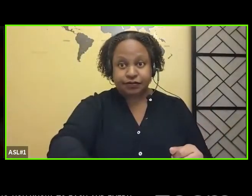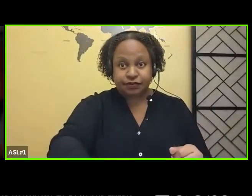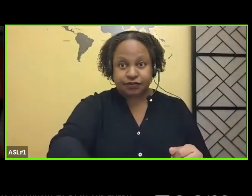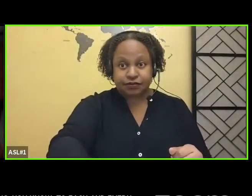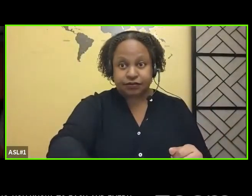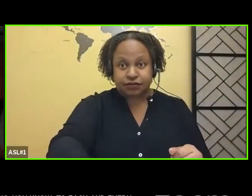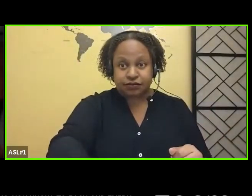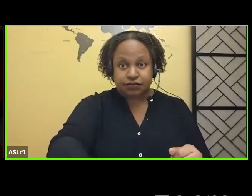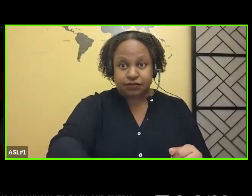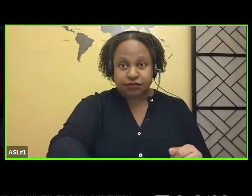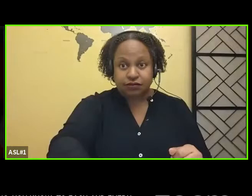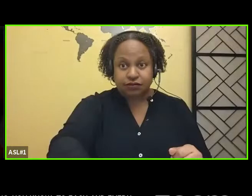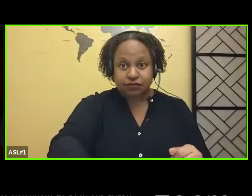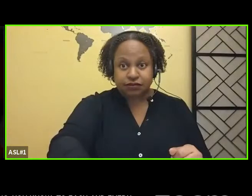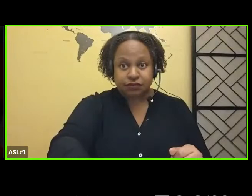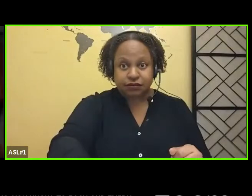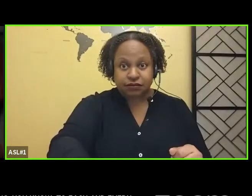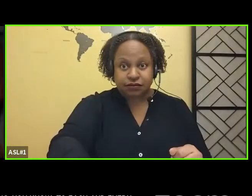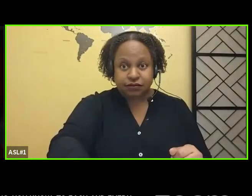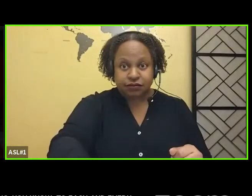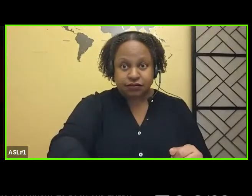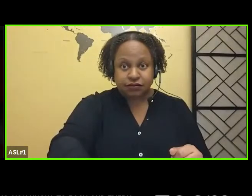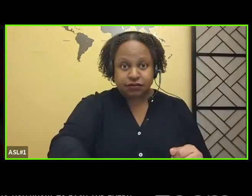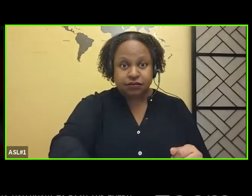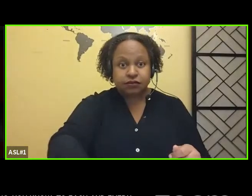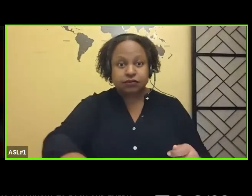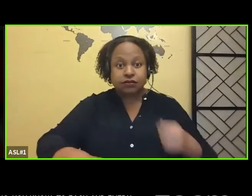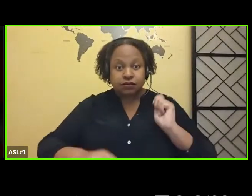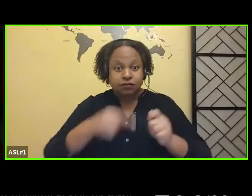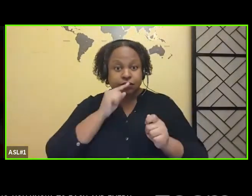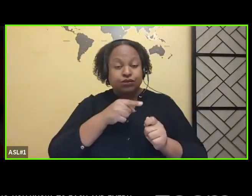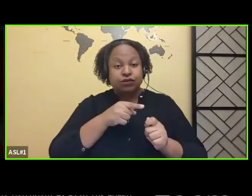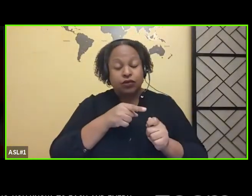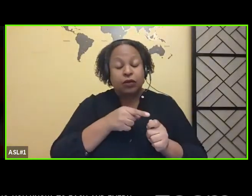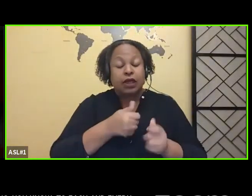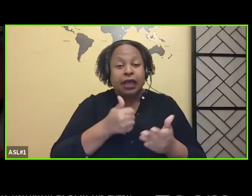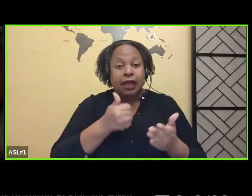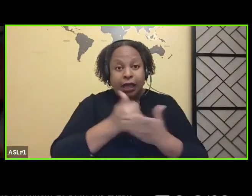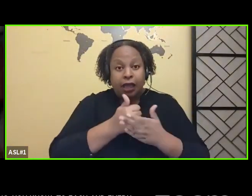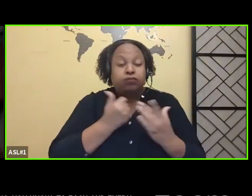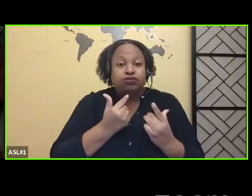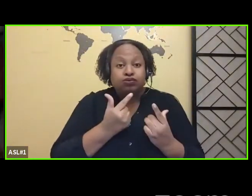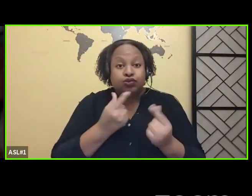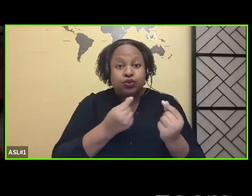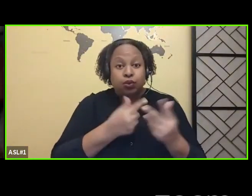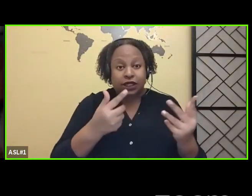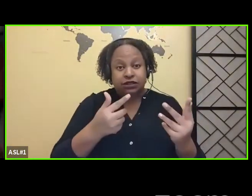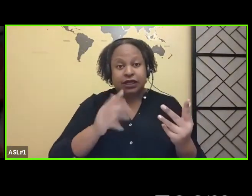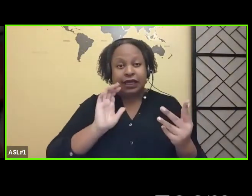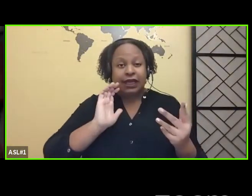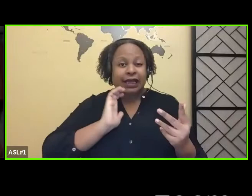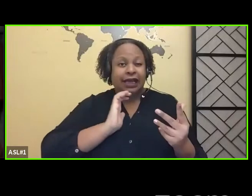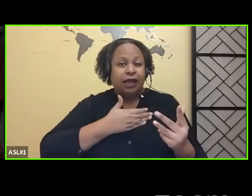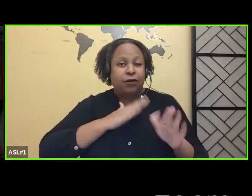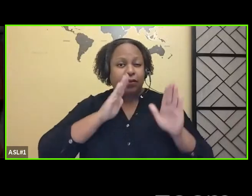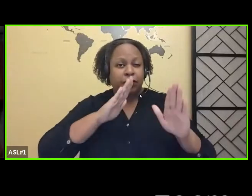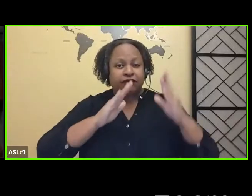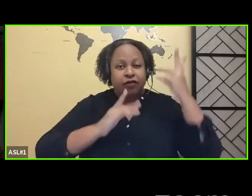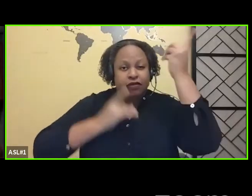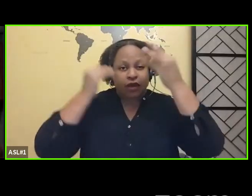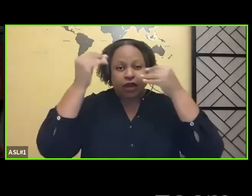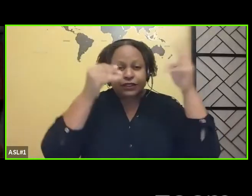say that she will gather all our great thoughts, our great medicinal